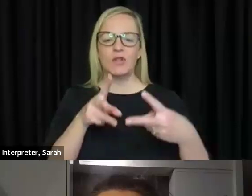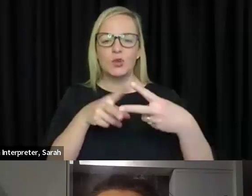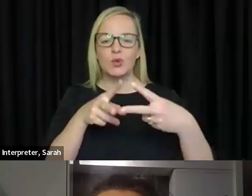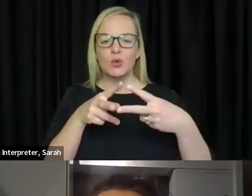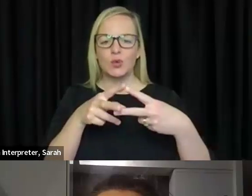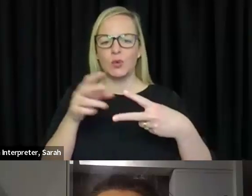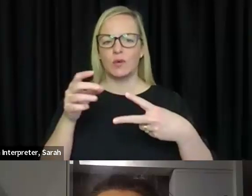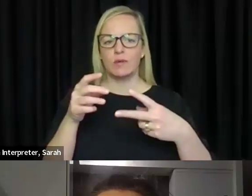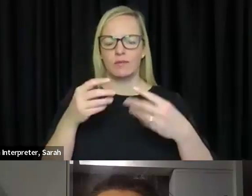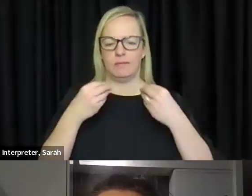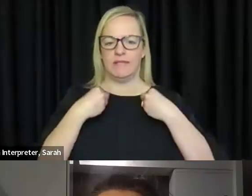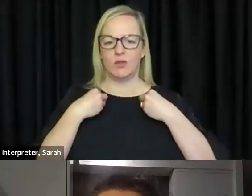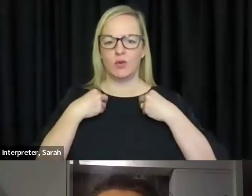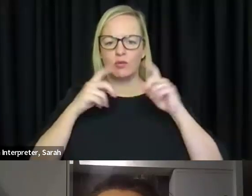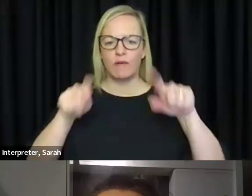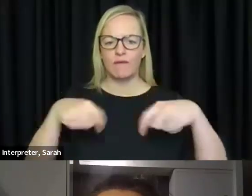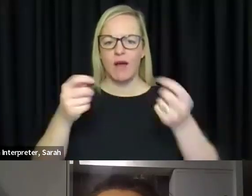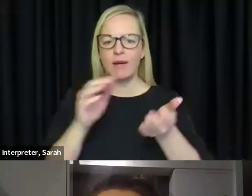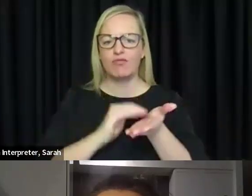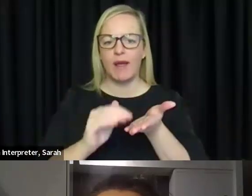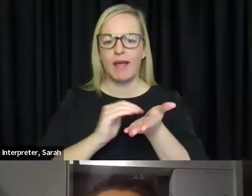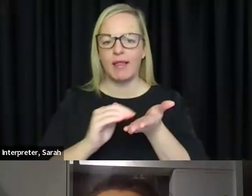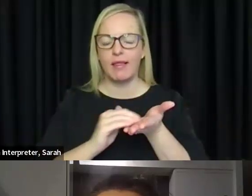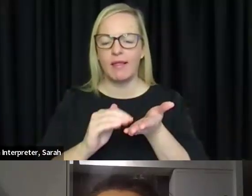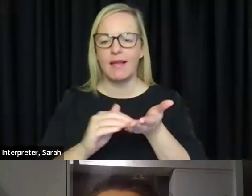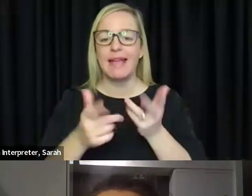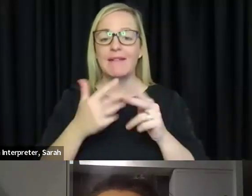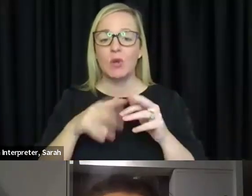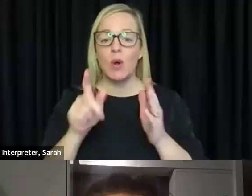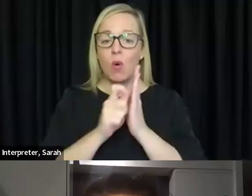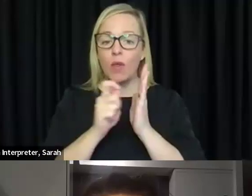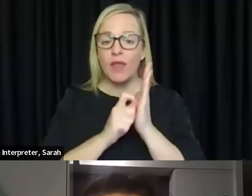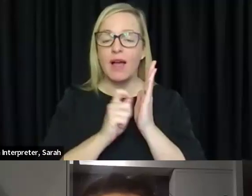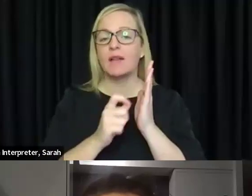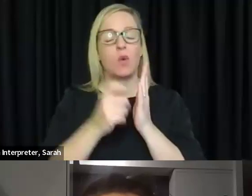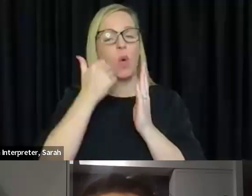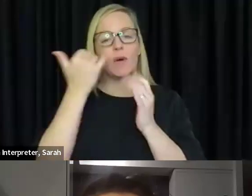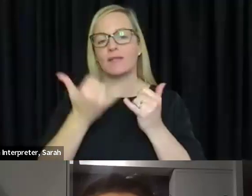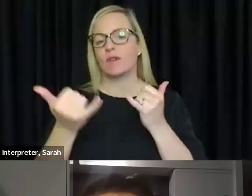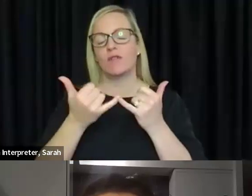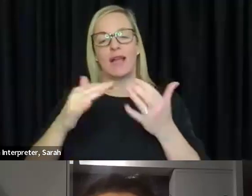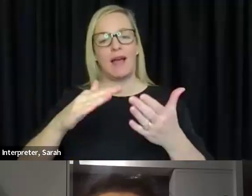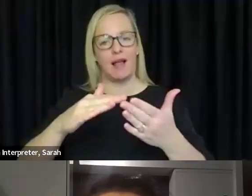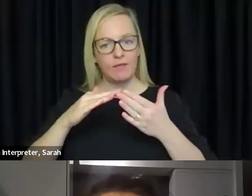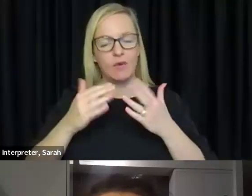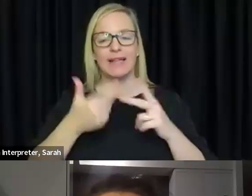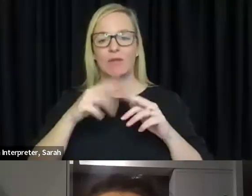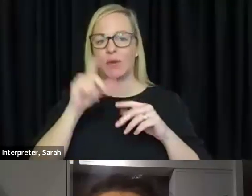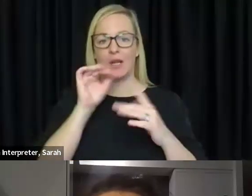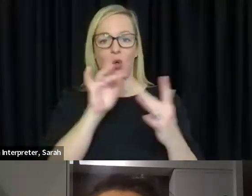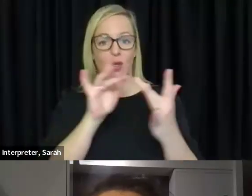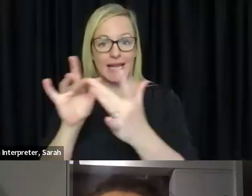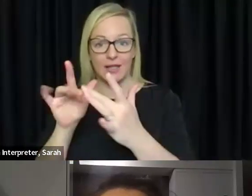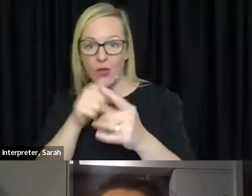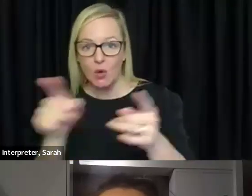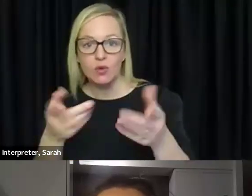Braille. So if you're an author, it's always very, very helpful for you to get in contact with those services